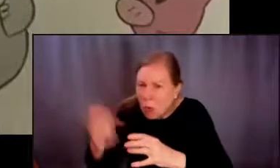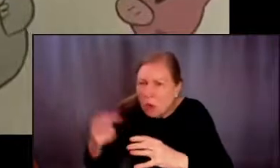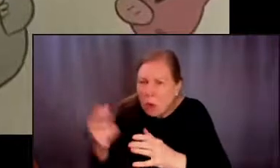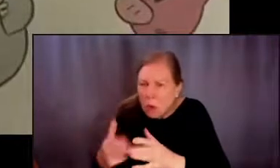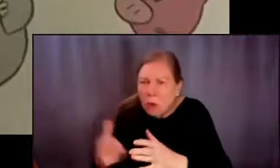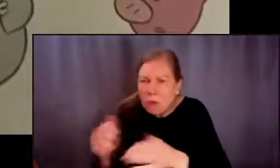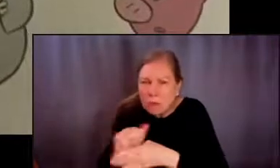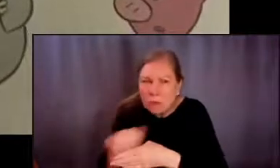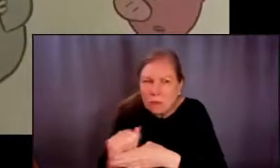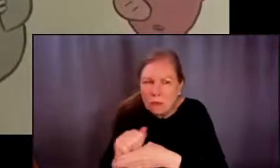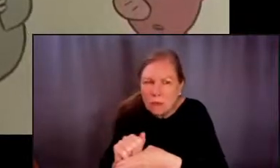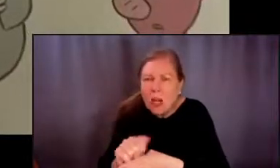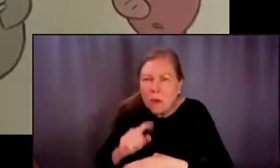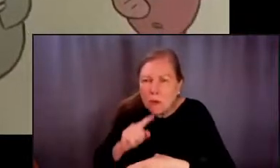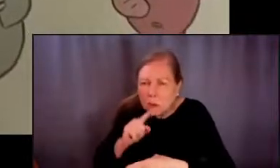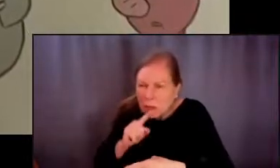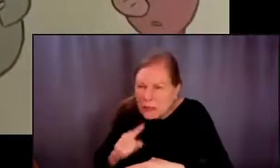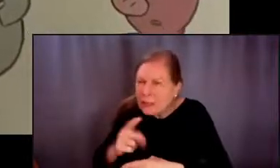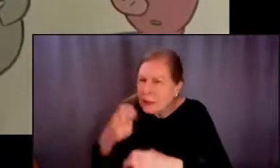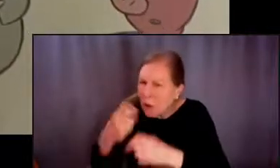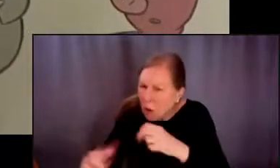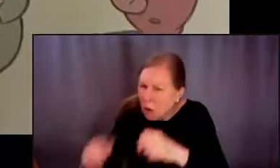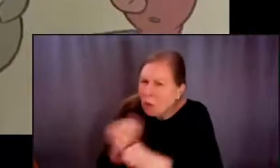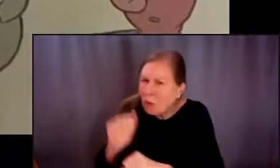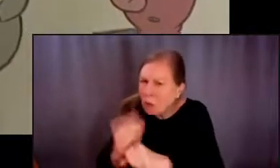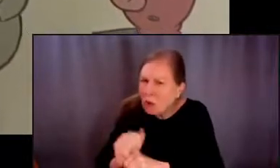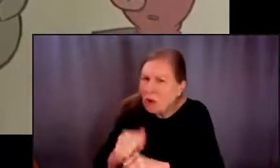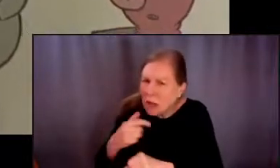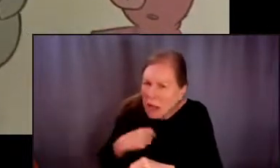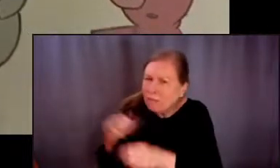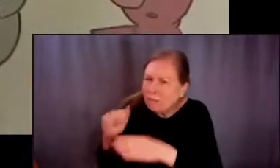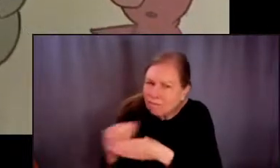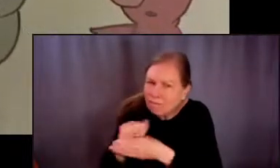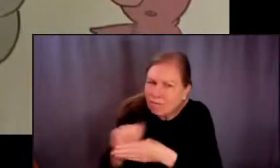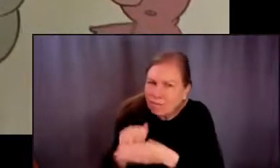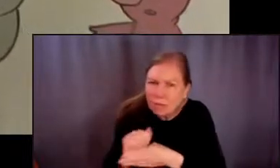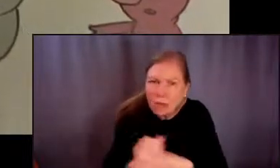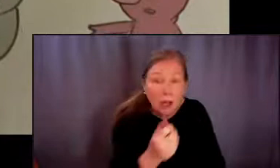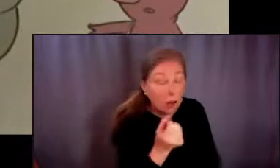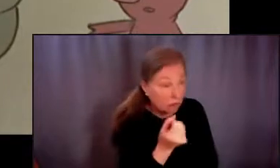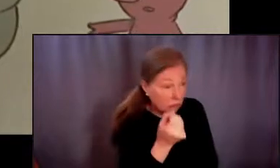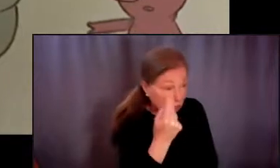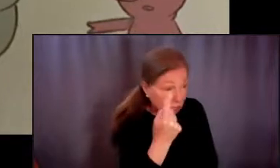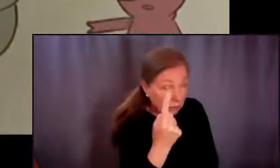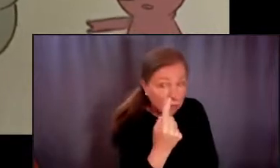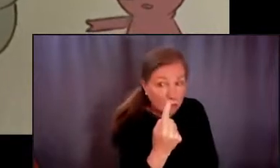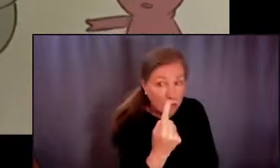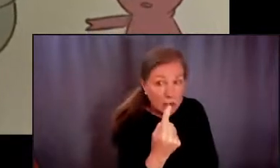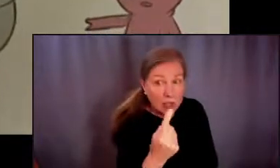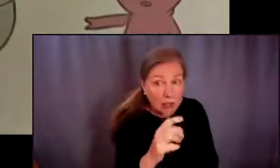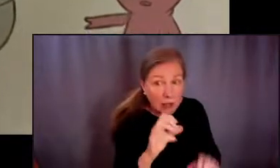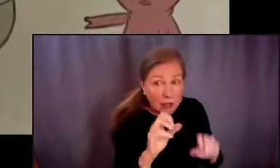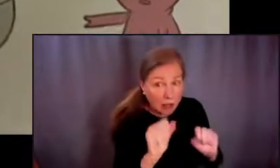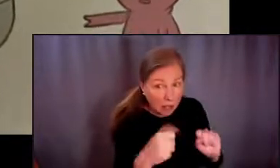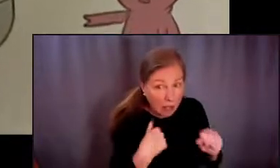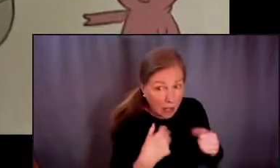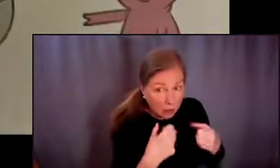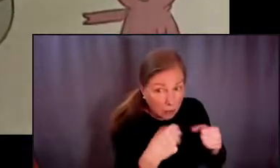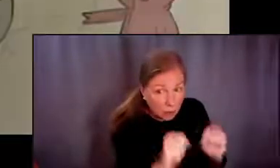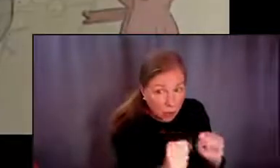Very hard. Got it. May I try